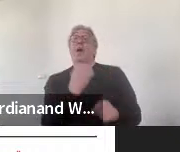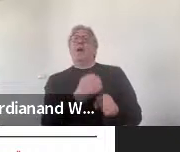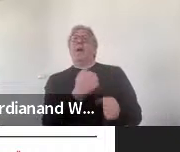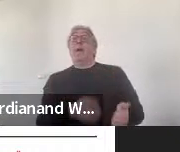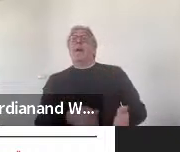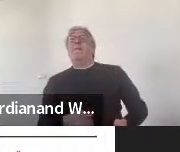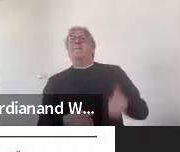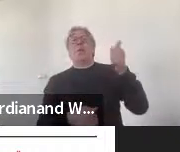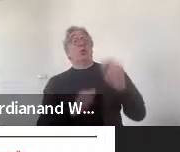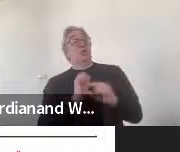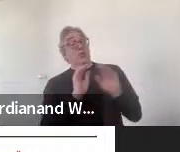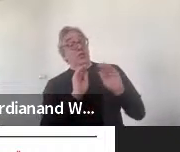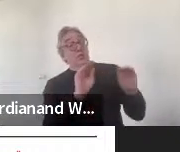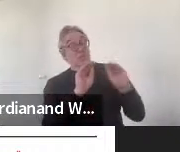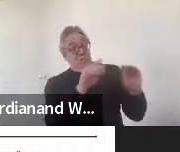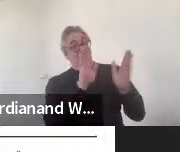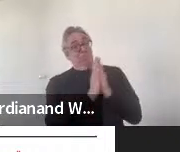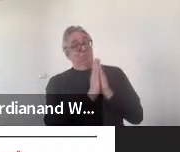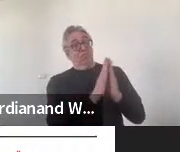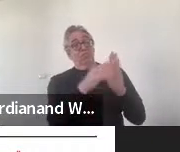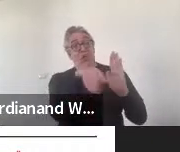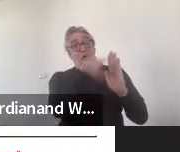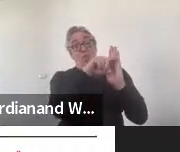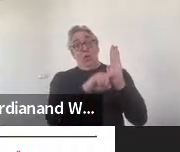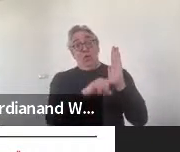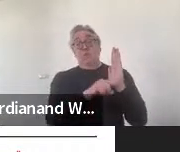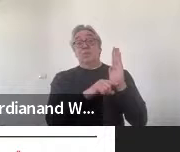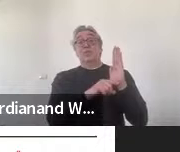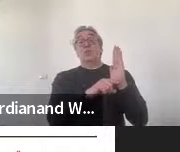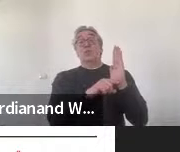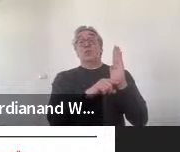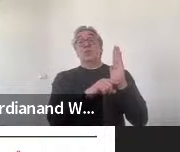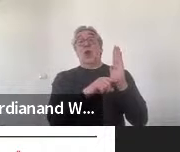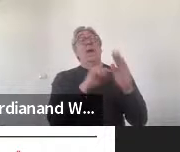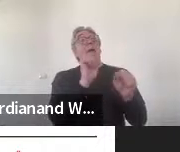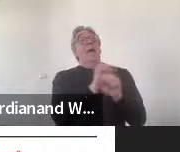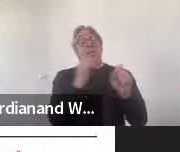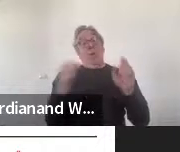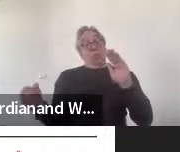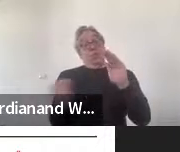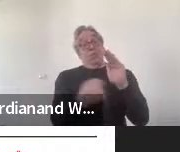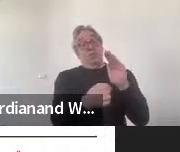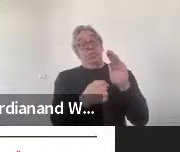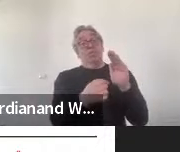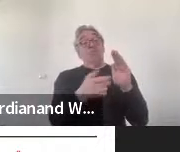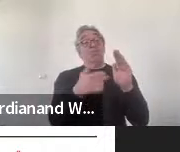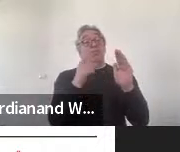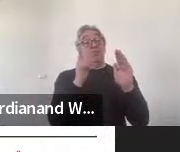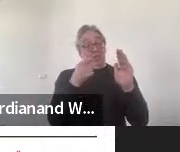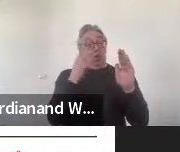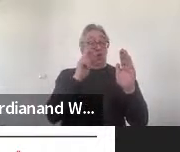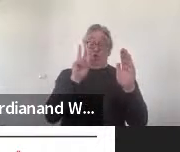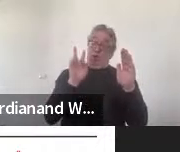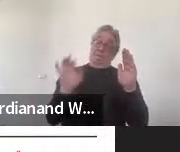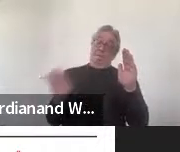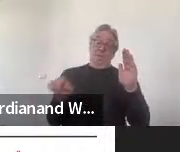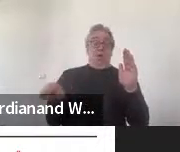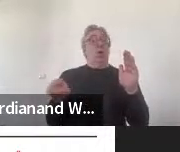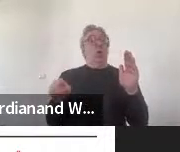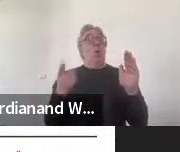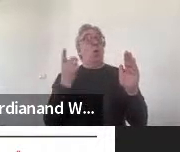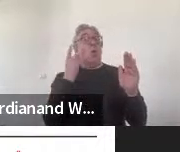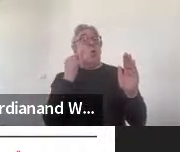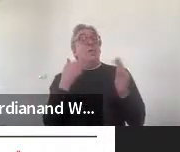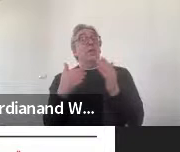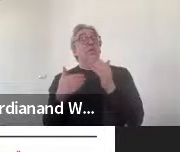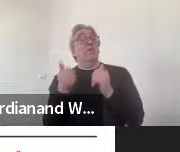apply disability inclusive and gender sensitive employment practices and recognize the talent and skills of women with